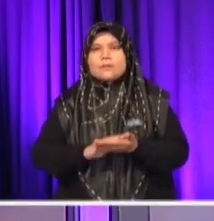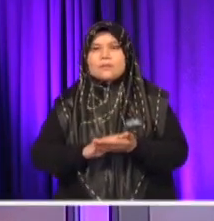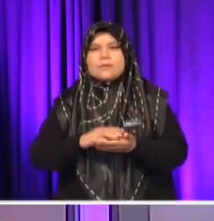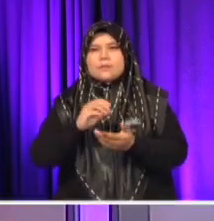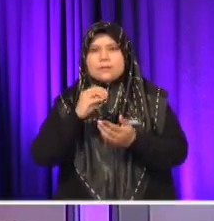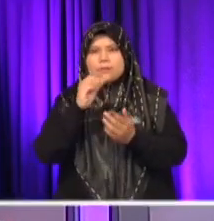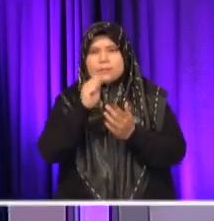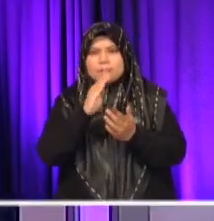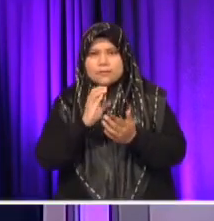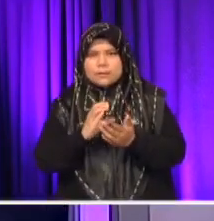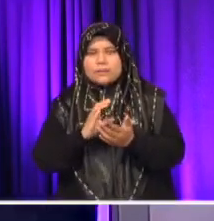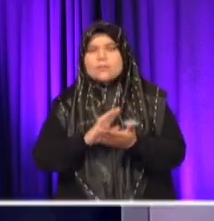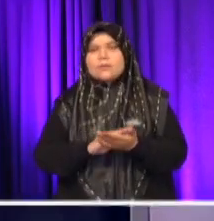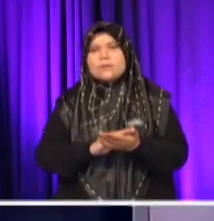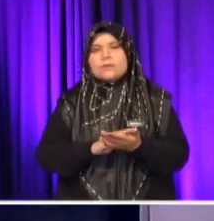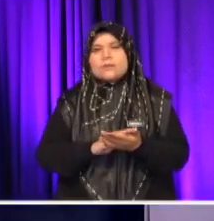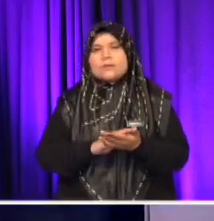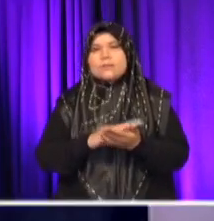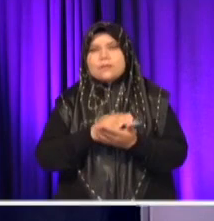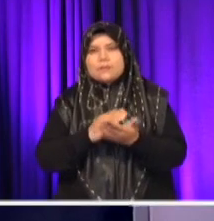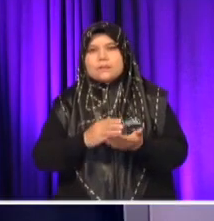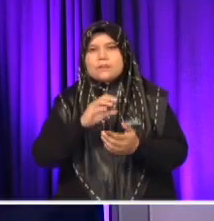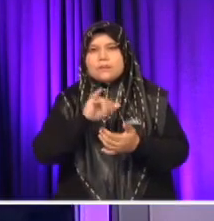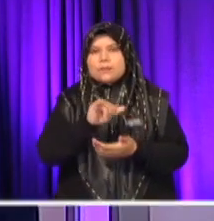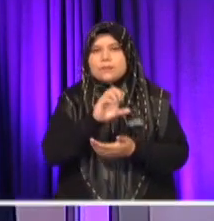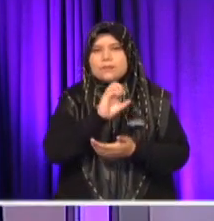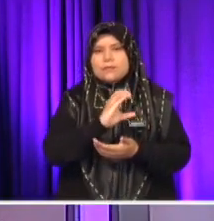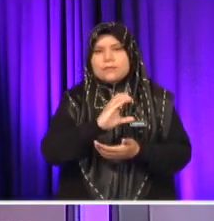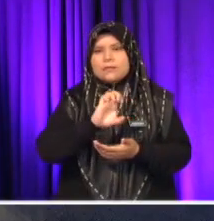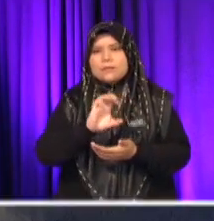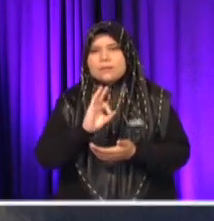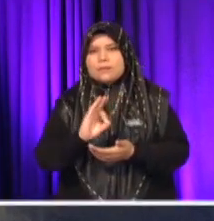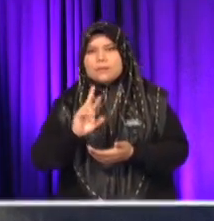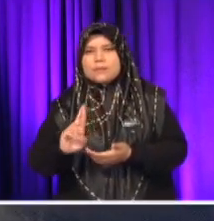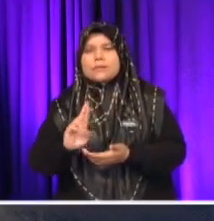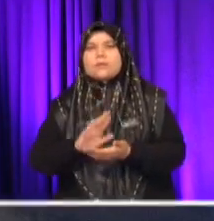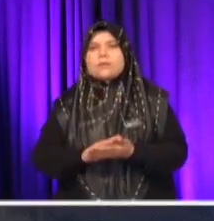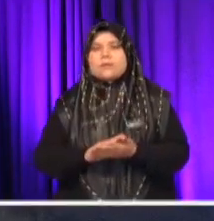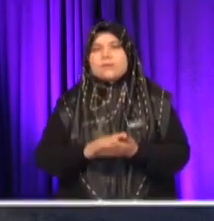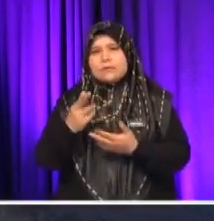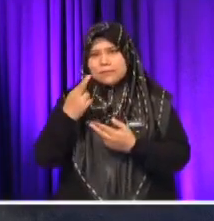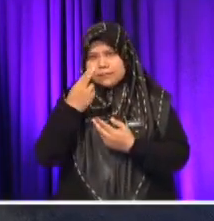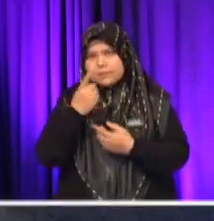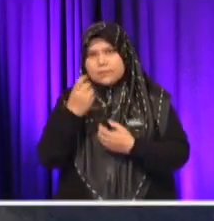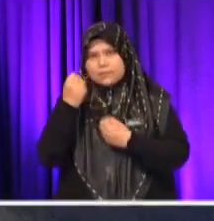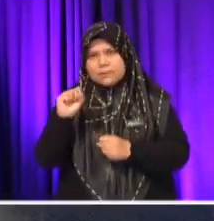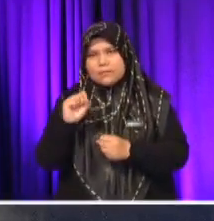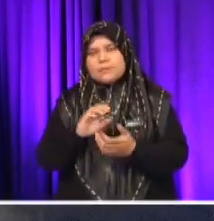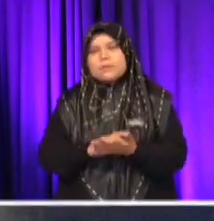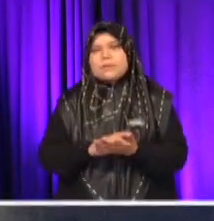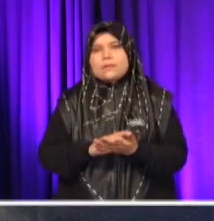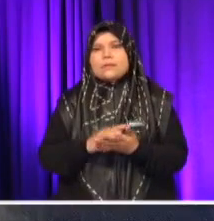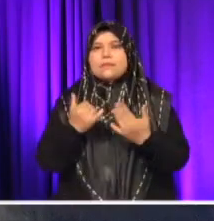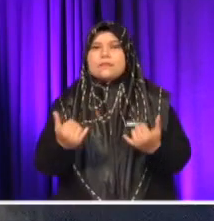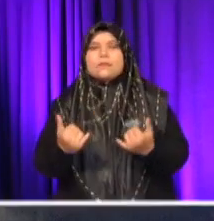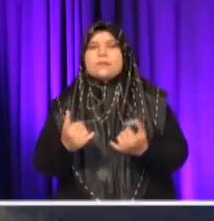this paper is also aligned to the CEFR. All right. So are you ready? I'm ready. Okay. All right. Now. All right. So beginning